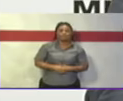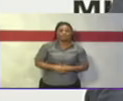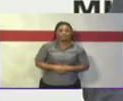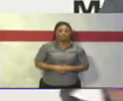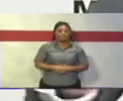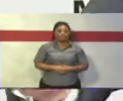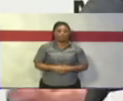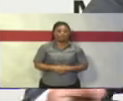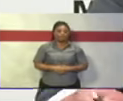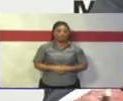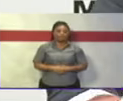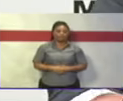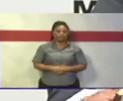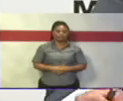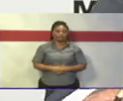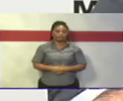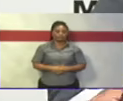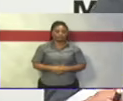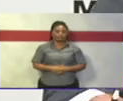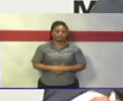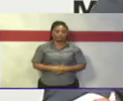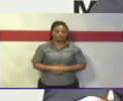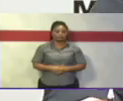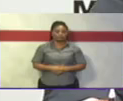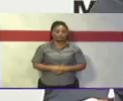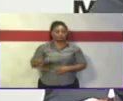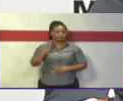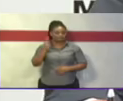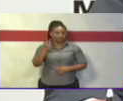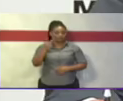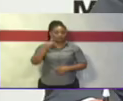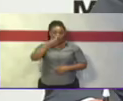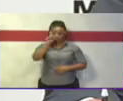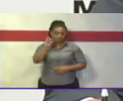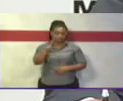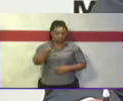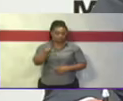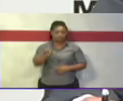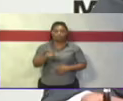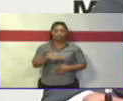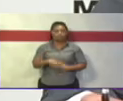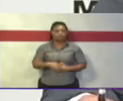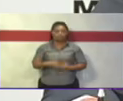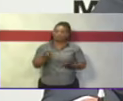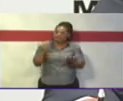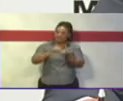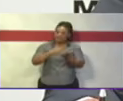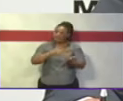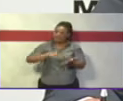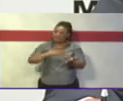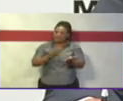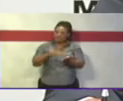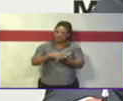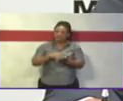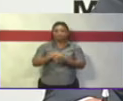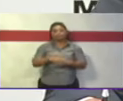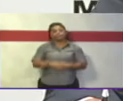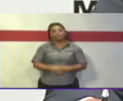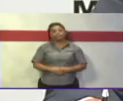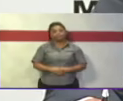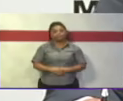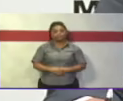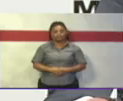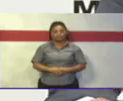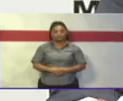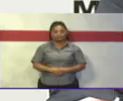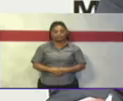physicians. Your second question, if you could just repeat it quickly for me, please. More info on the